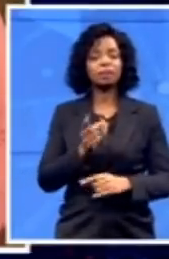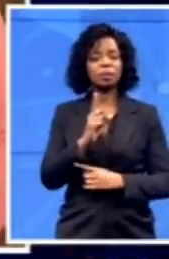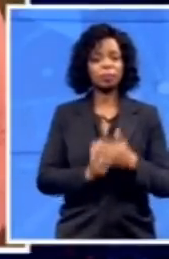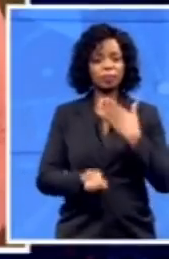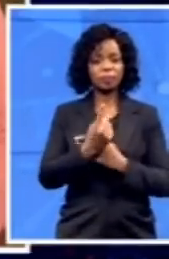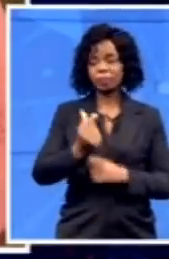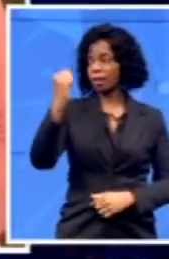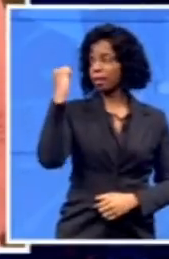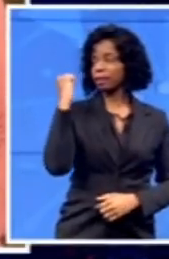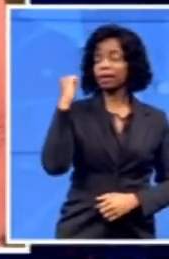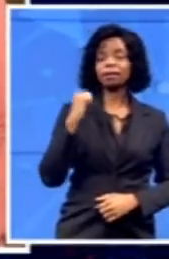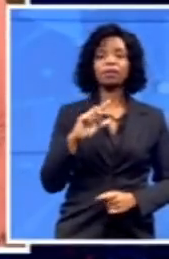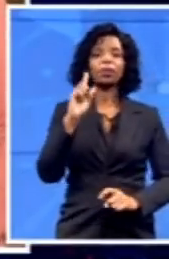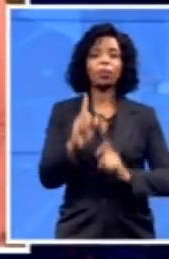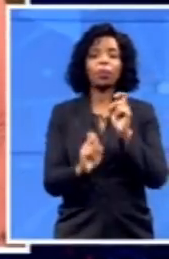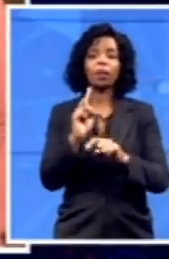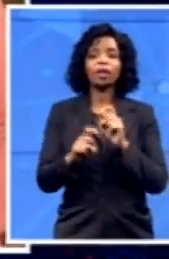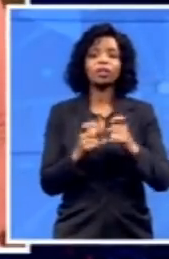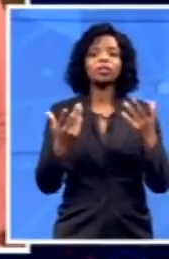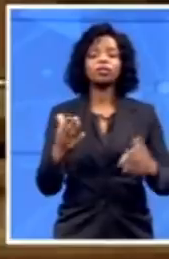Sergeant Thabo Mosia?